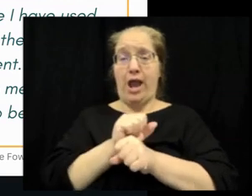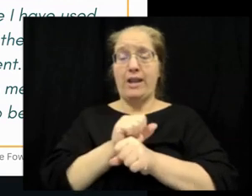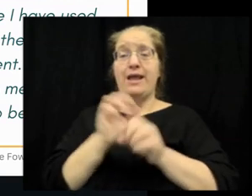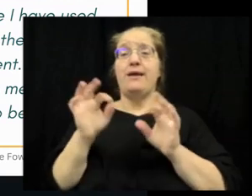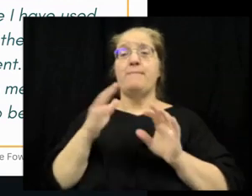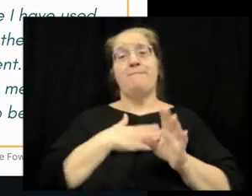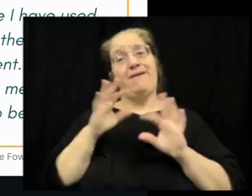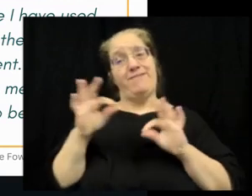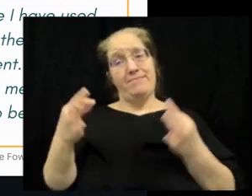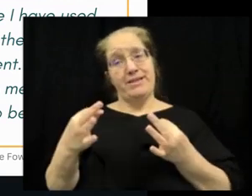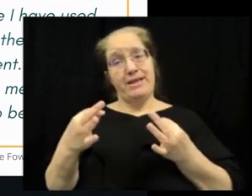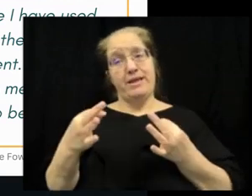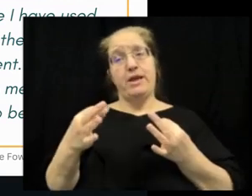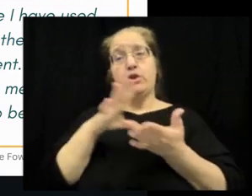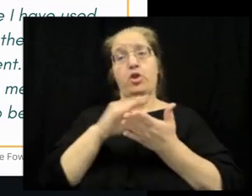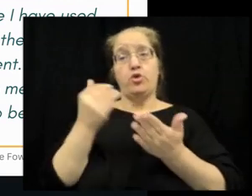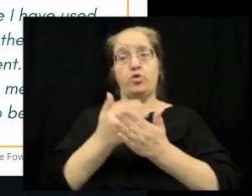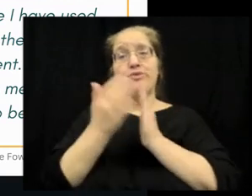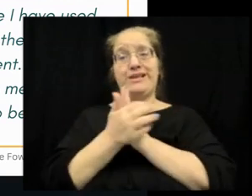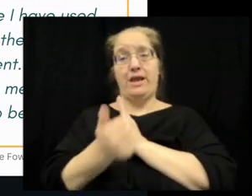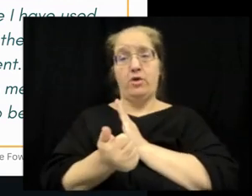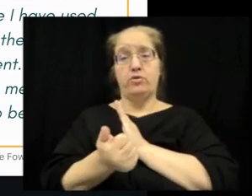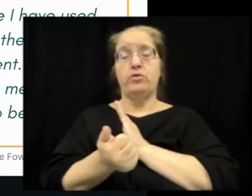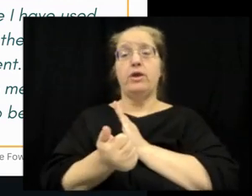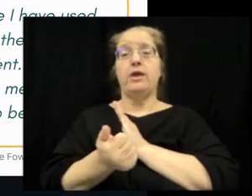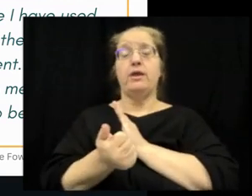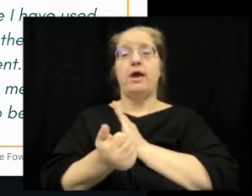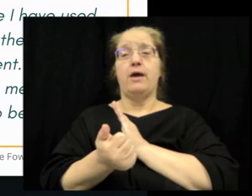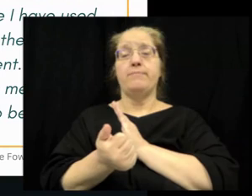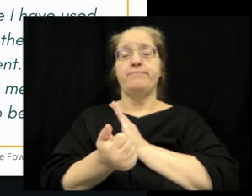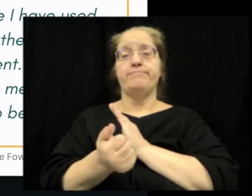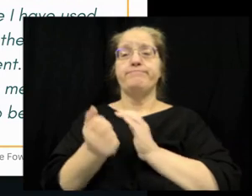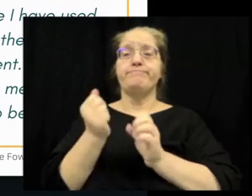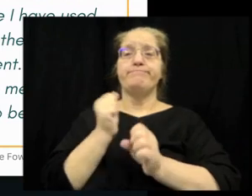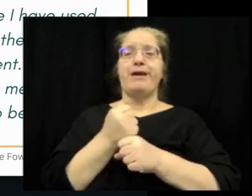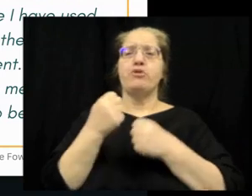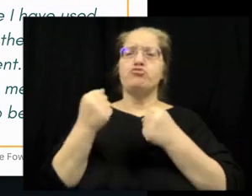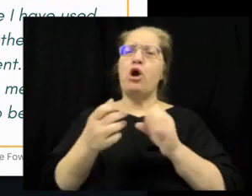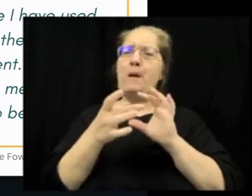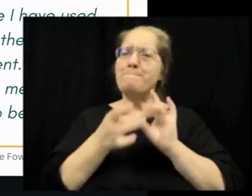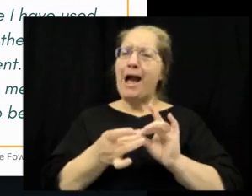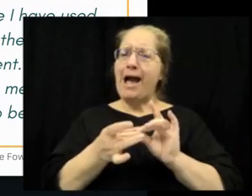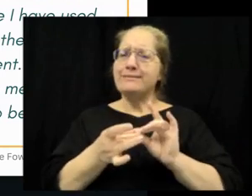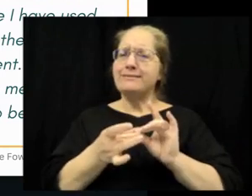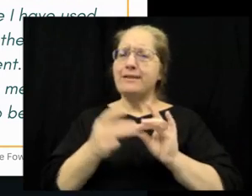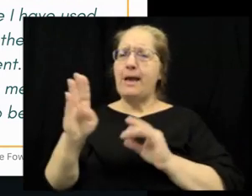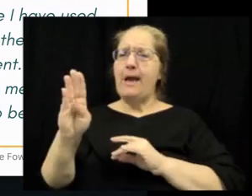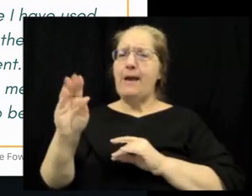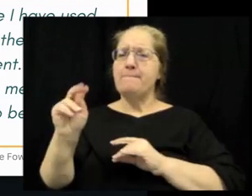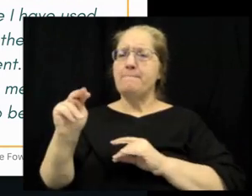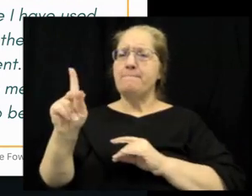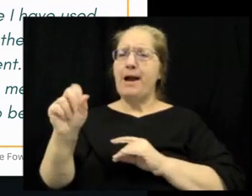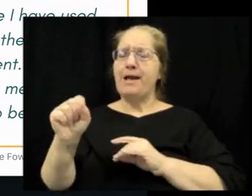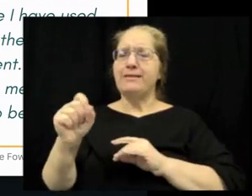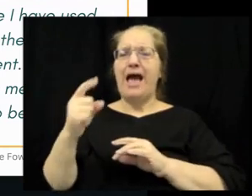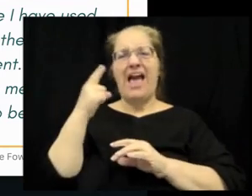a family to learn new skills was creating stronger bonds as a family. I think, this is